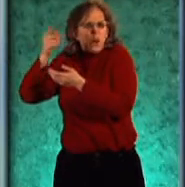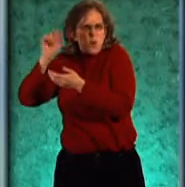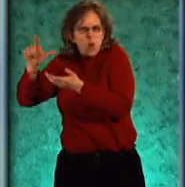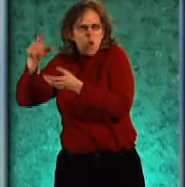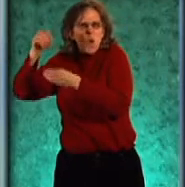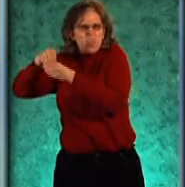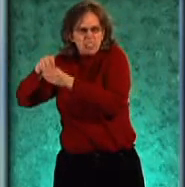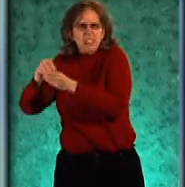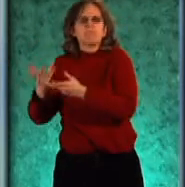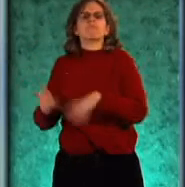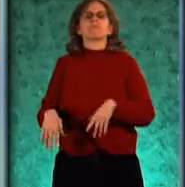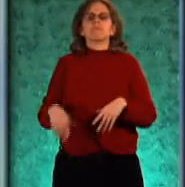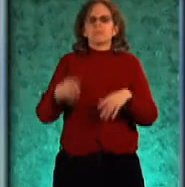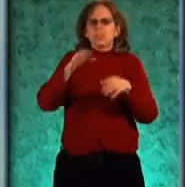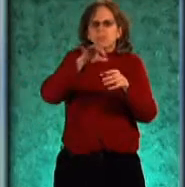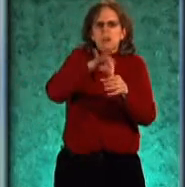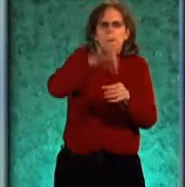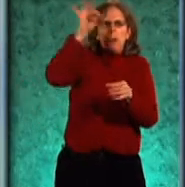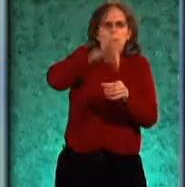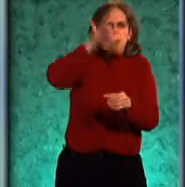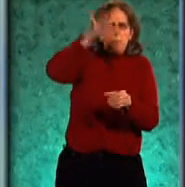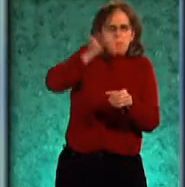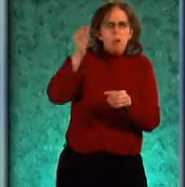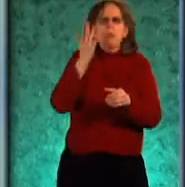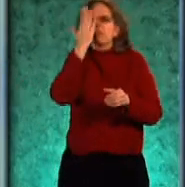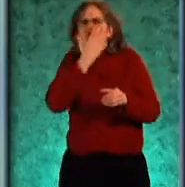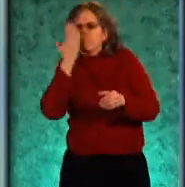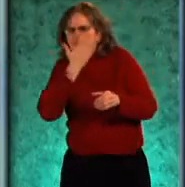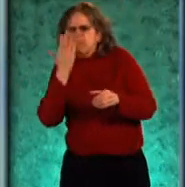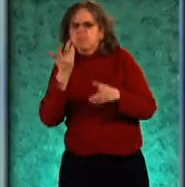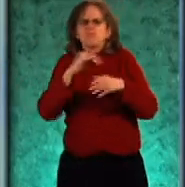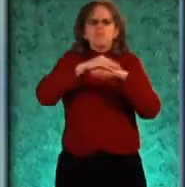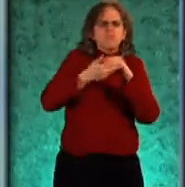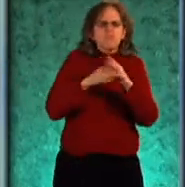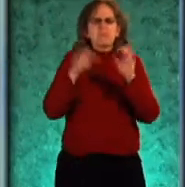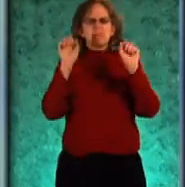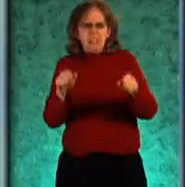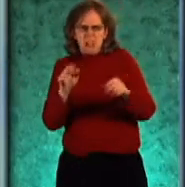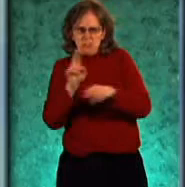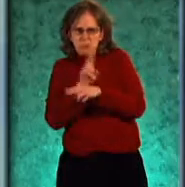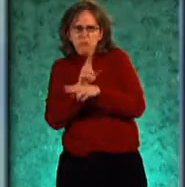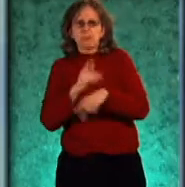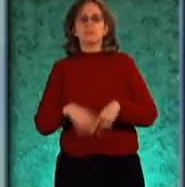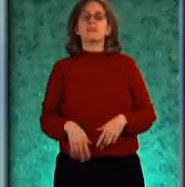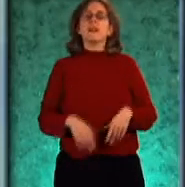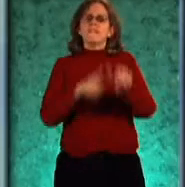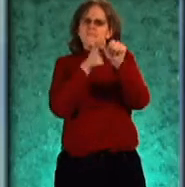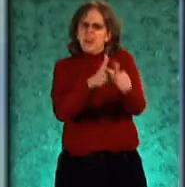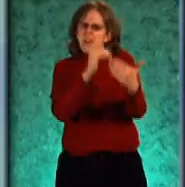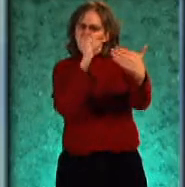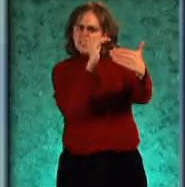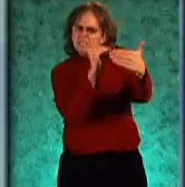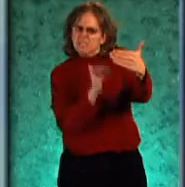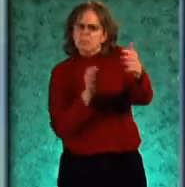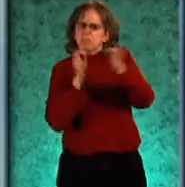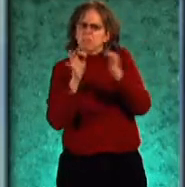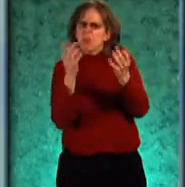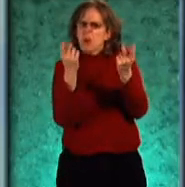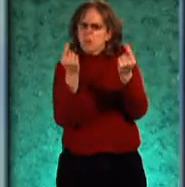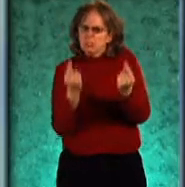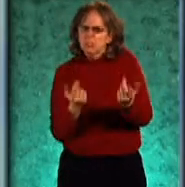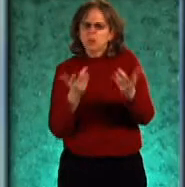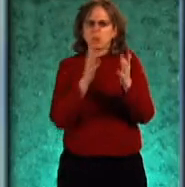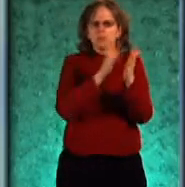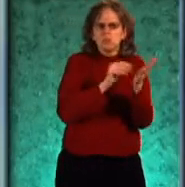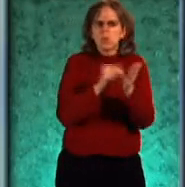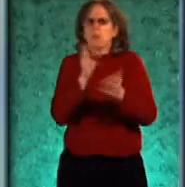wipes or towelettes can also be used. Follow these steps if you are washing your hands with soap and water.